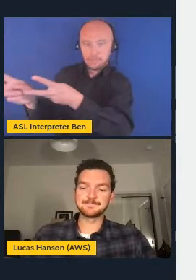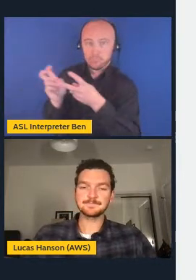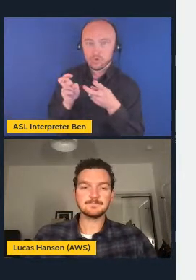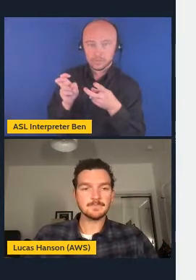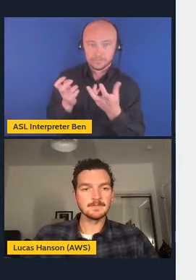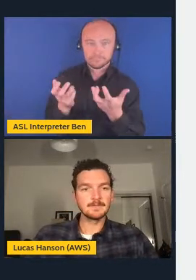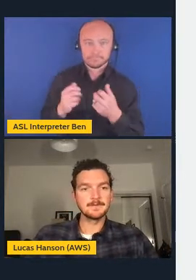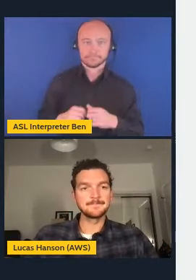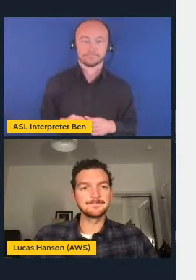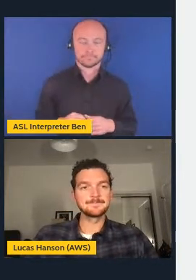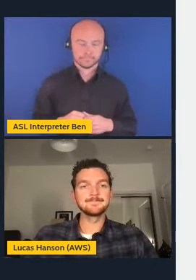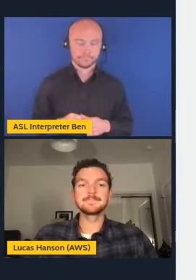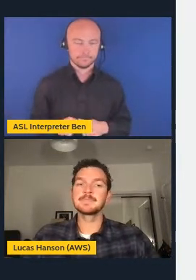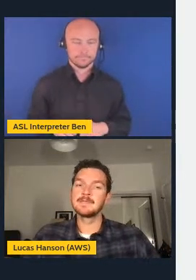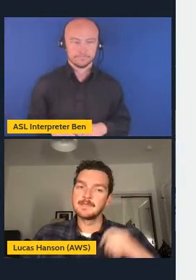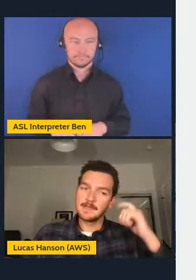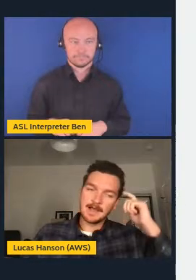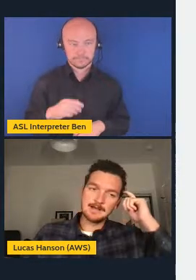stages.